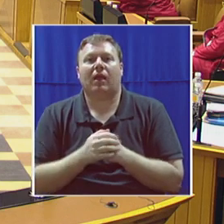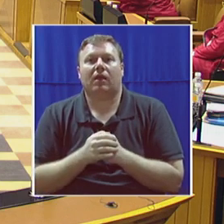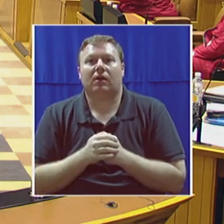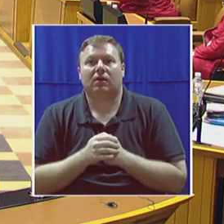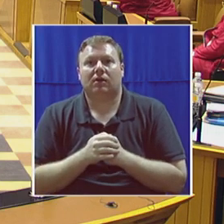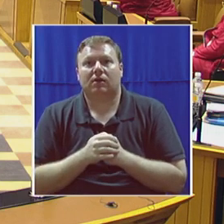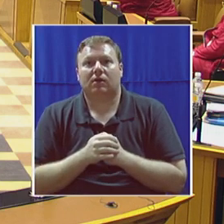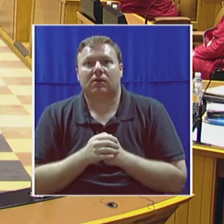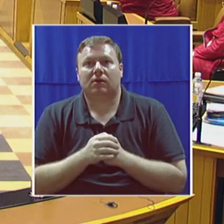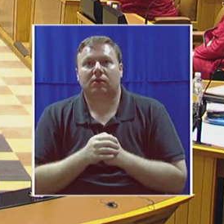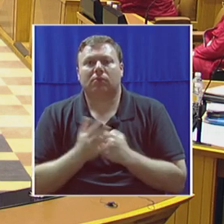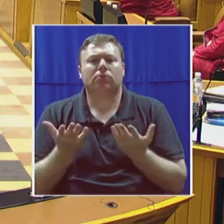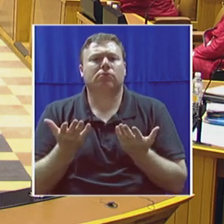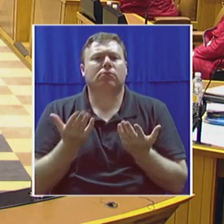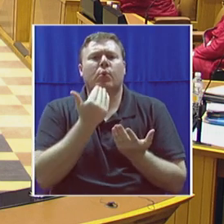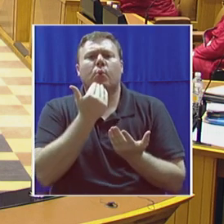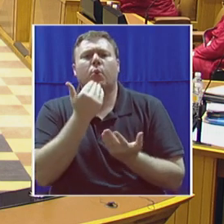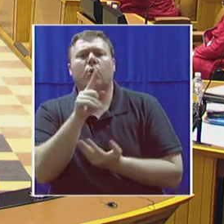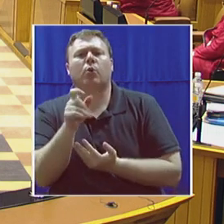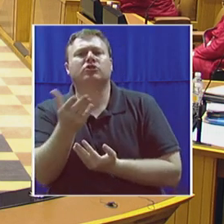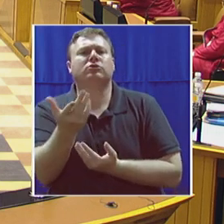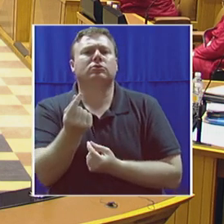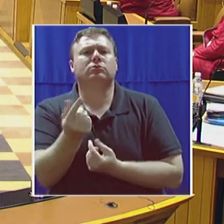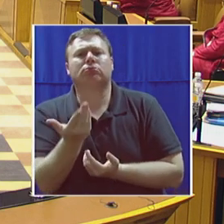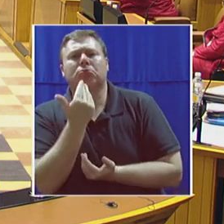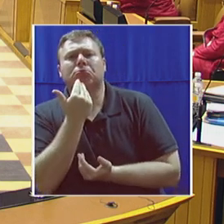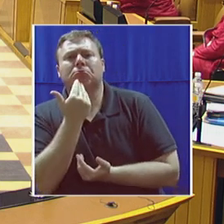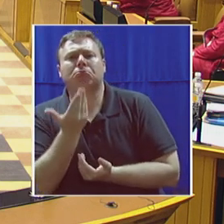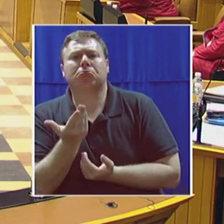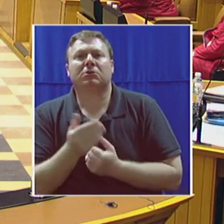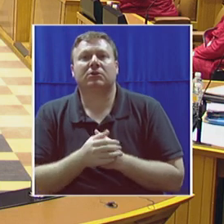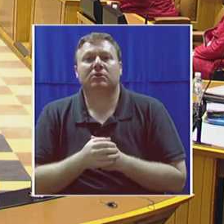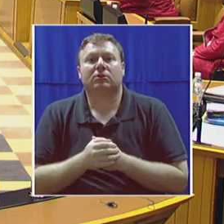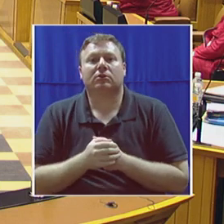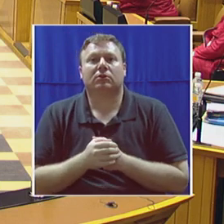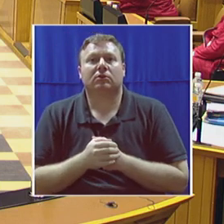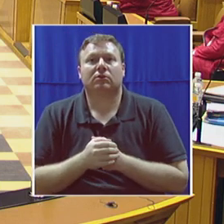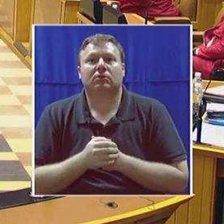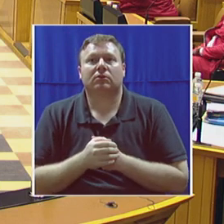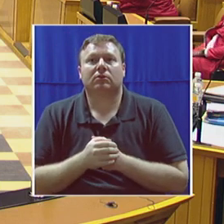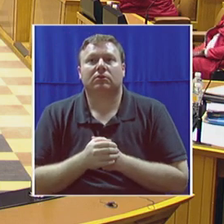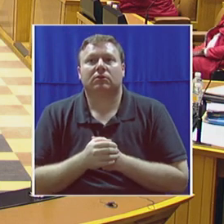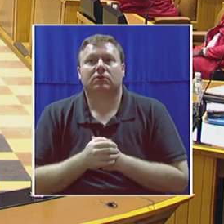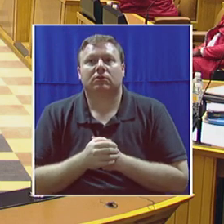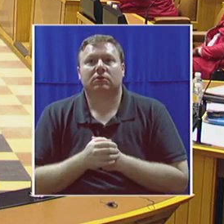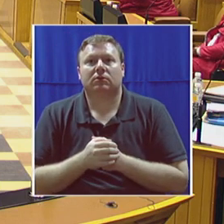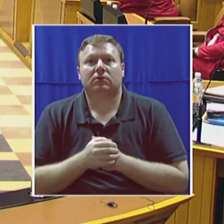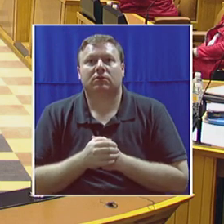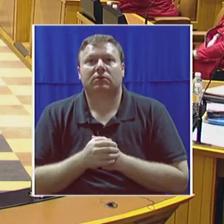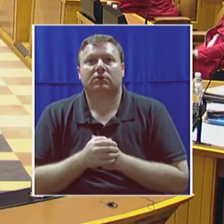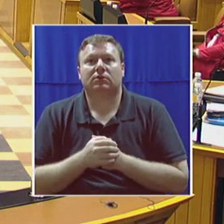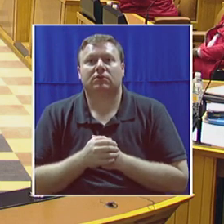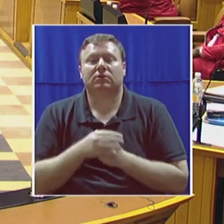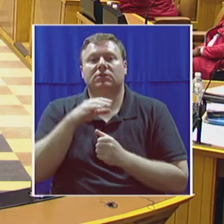who's taking the question oh Dr Dani is taking the question